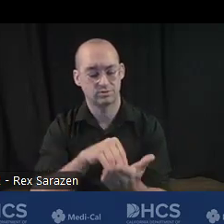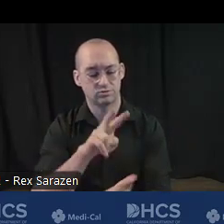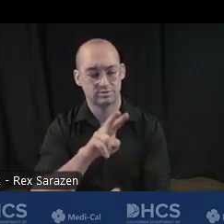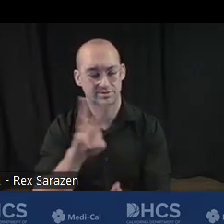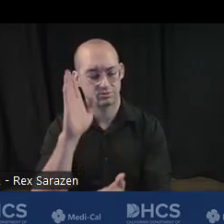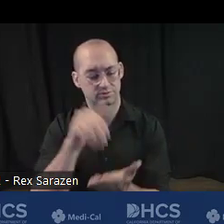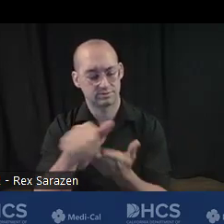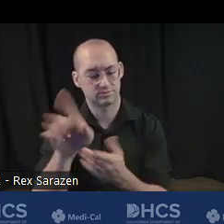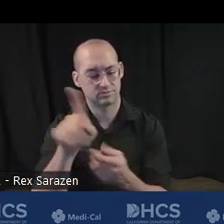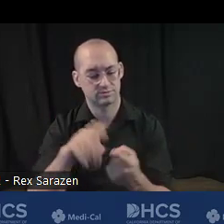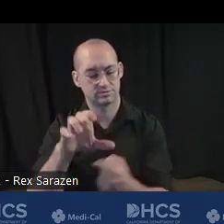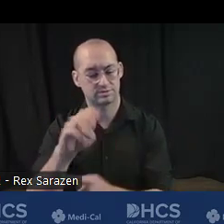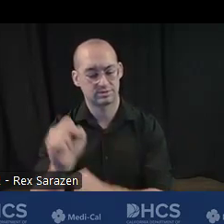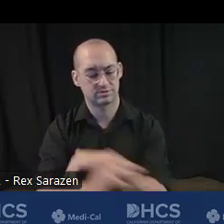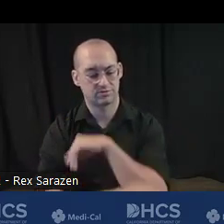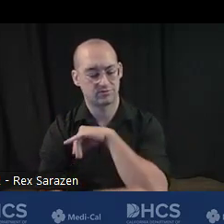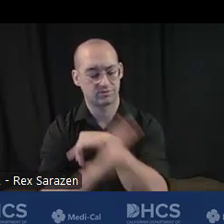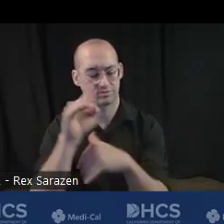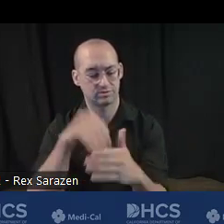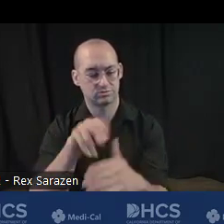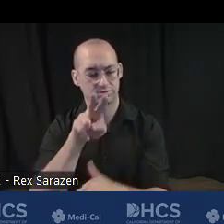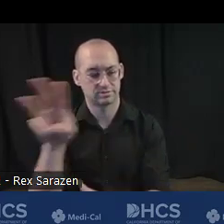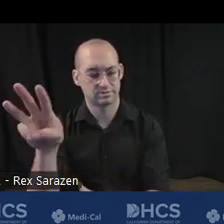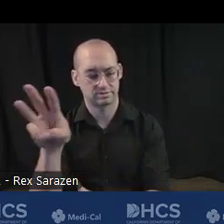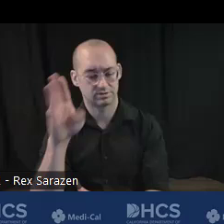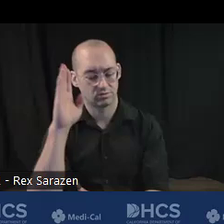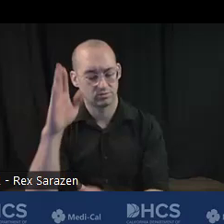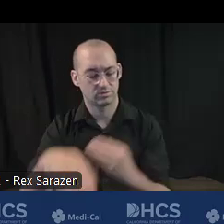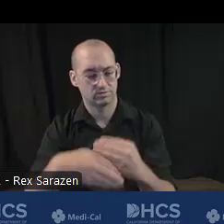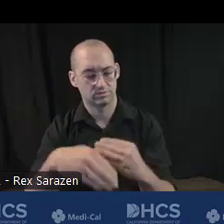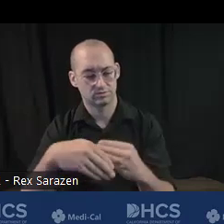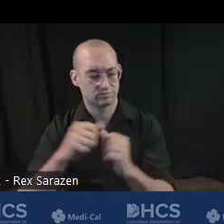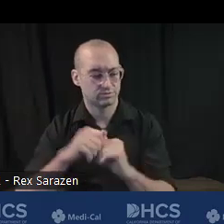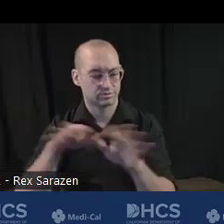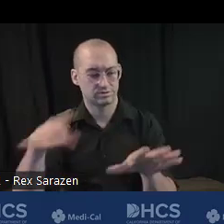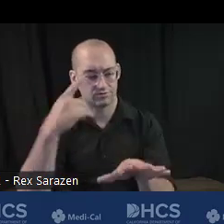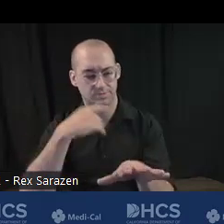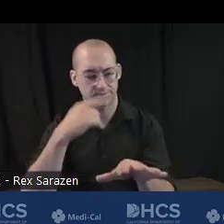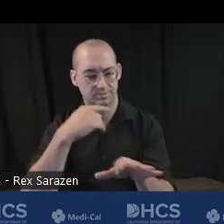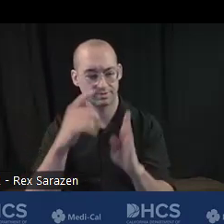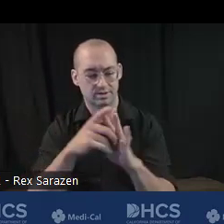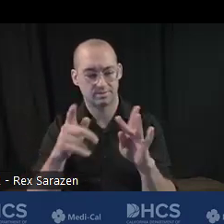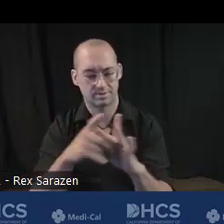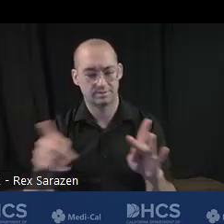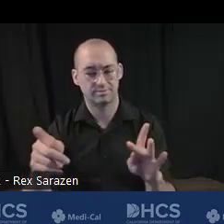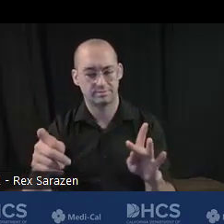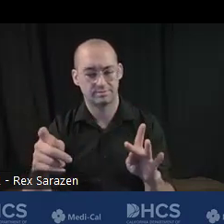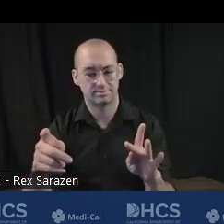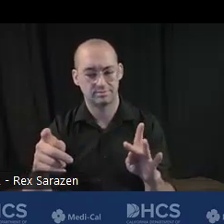for consideration in fall 2026. It will also be released for public comment